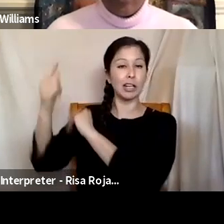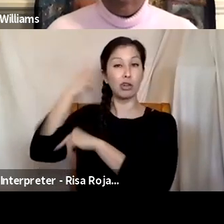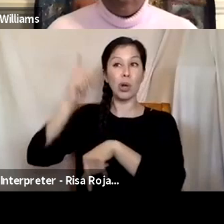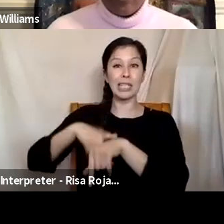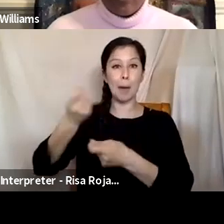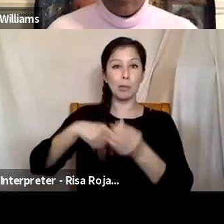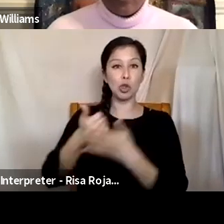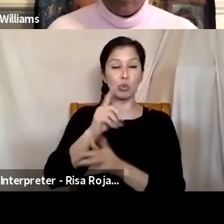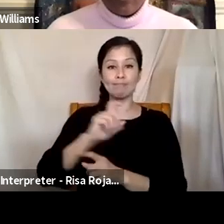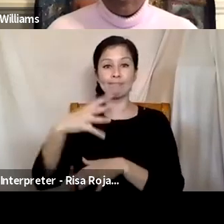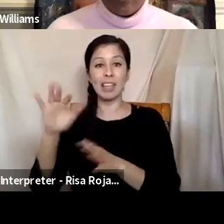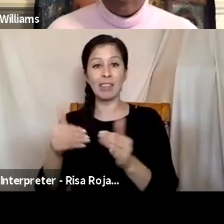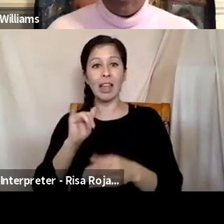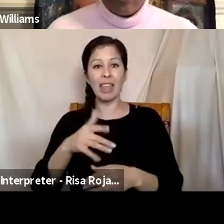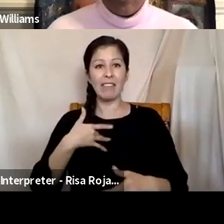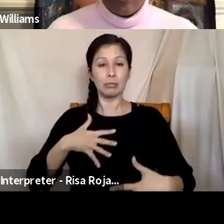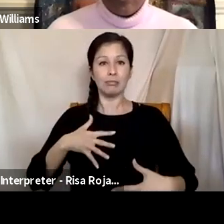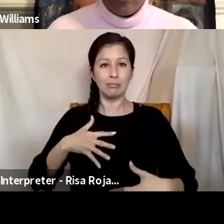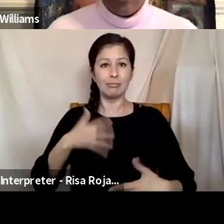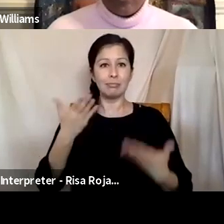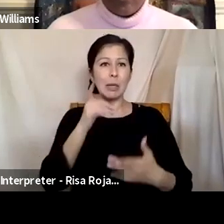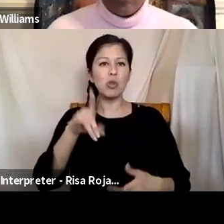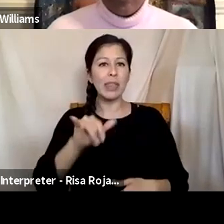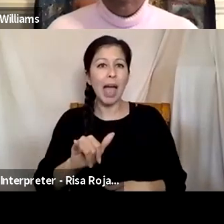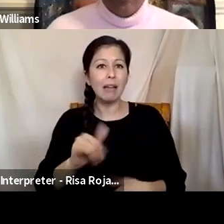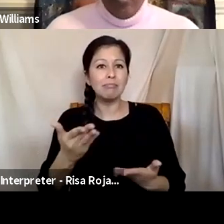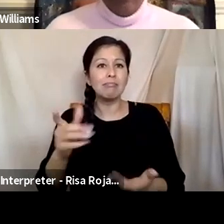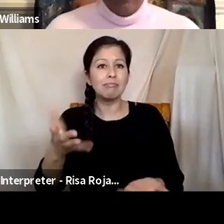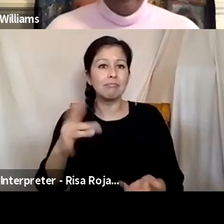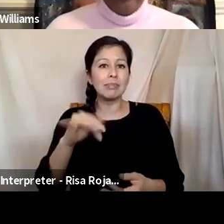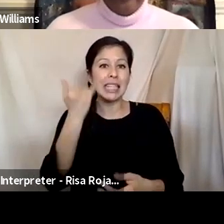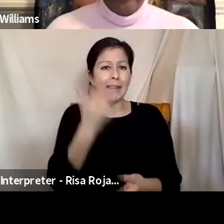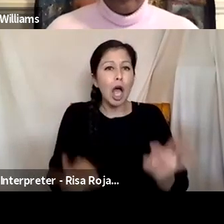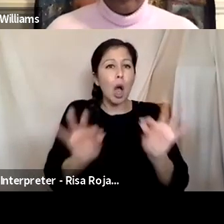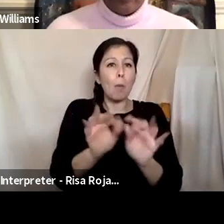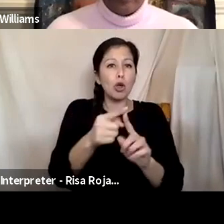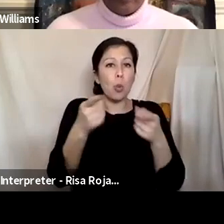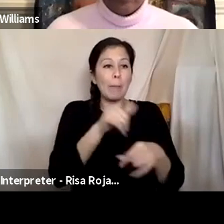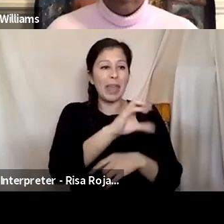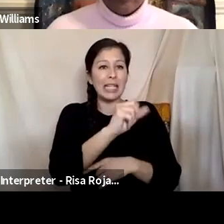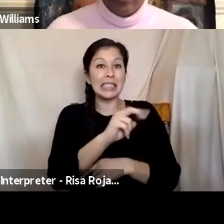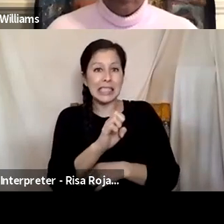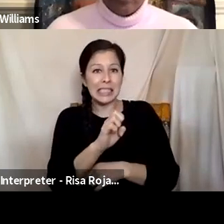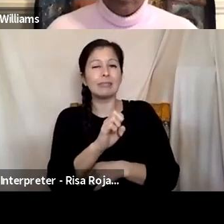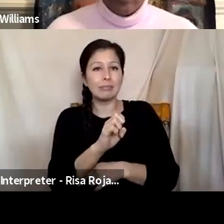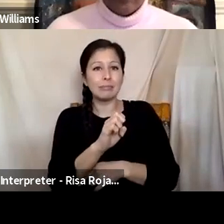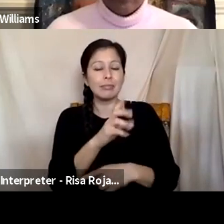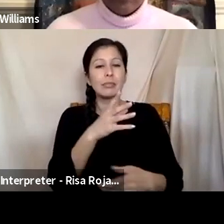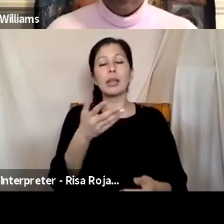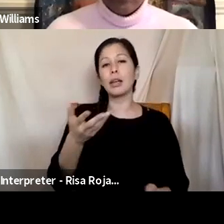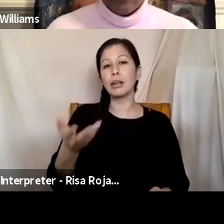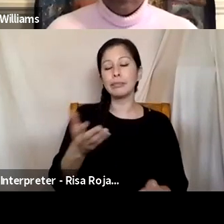go to class, that's that jolt that you might need, especially if it's important to what's happening in the scene.